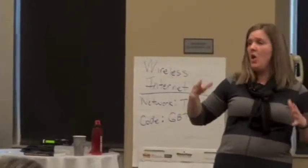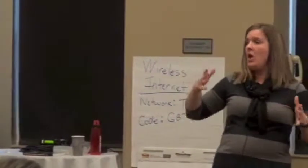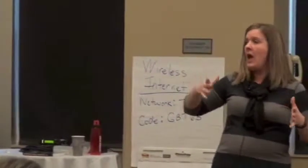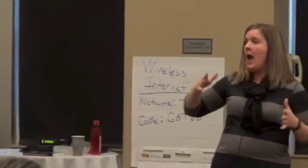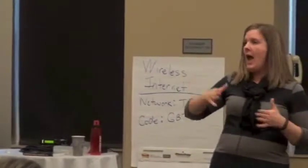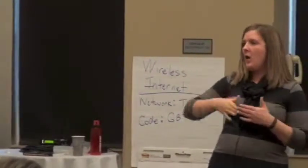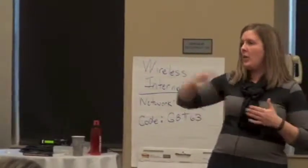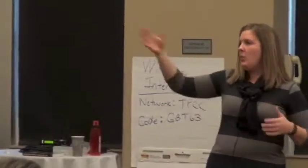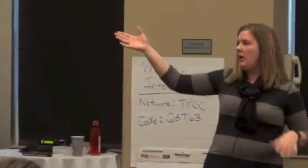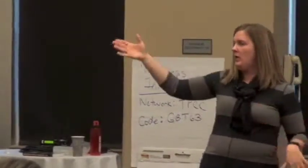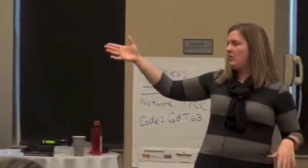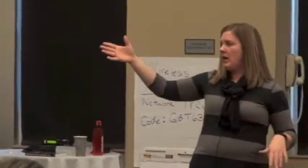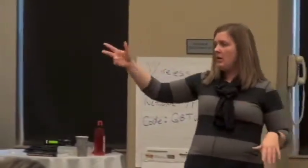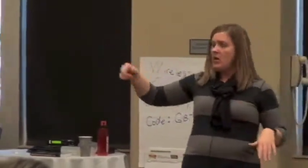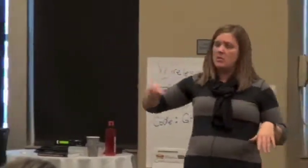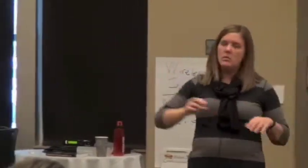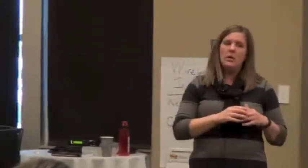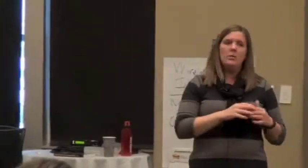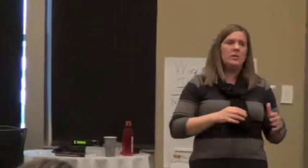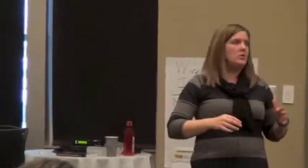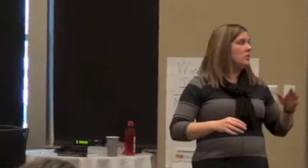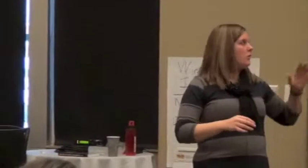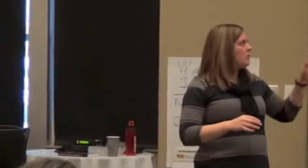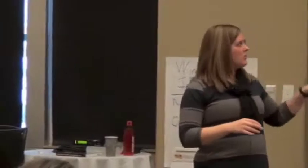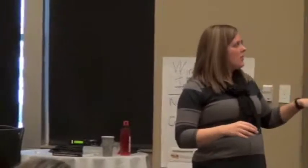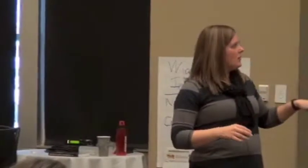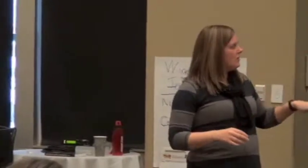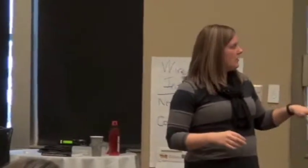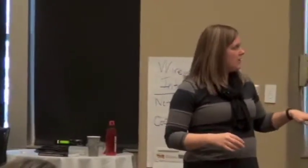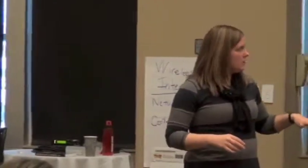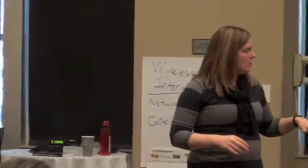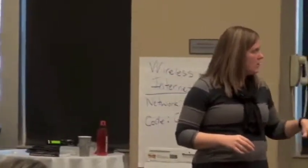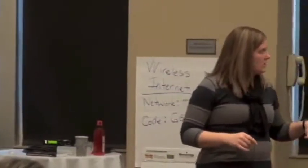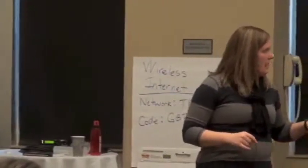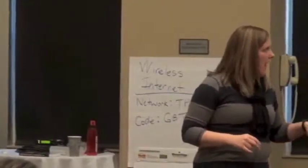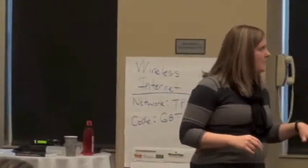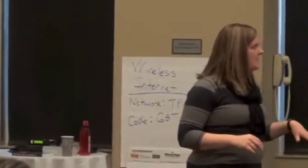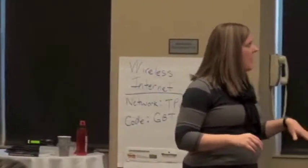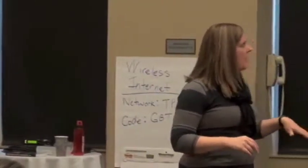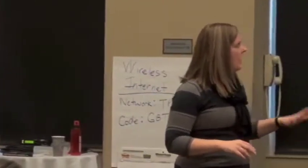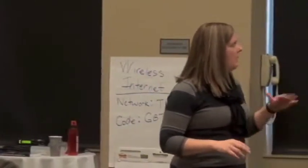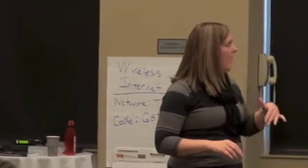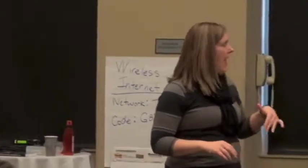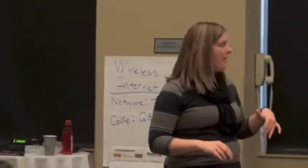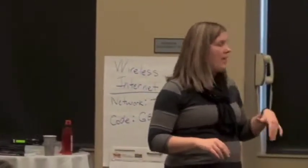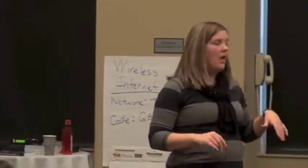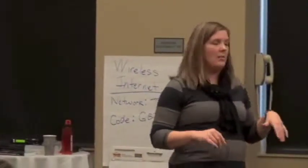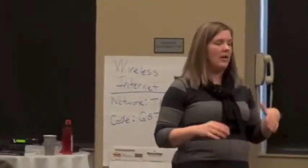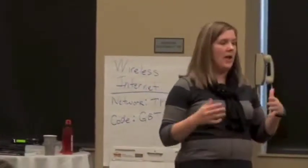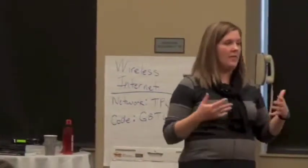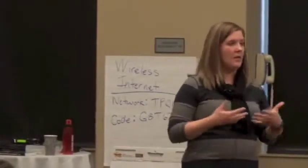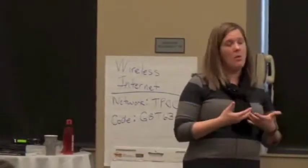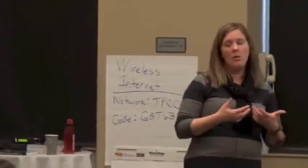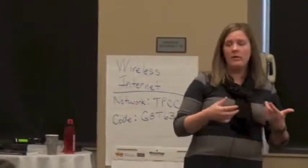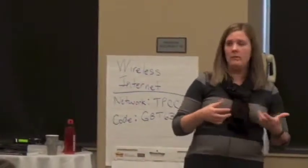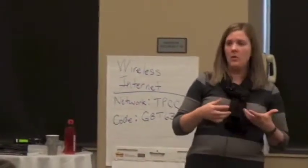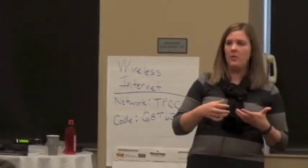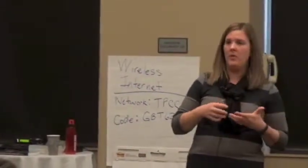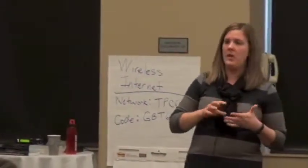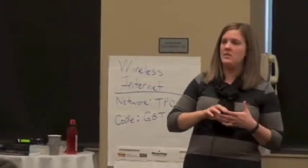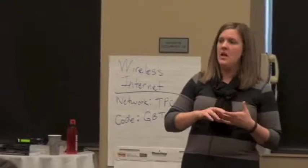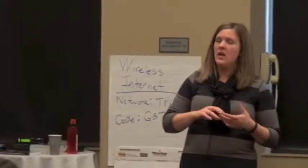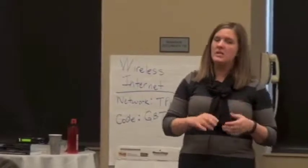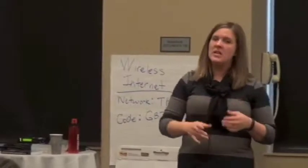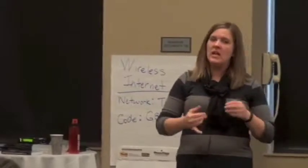illustrating. How can we get there? So what we do, there's a couple of different tools, maps and path. But at the core of